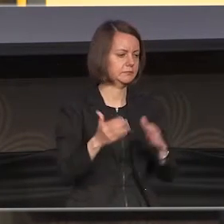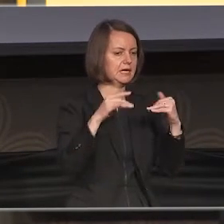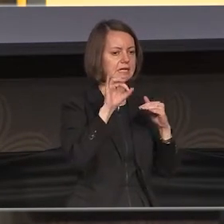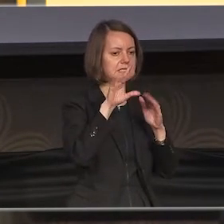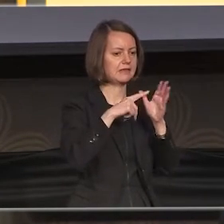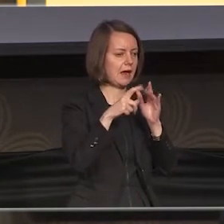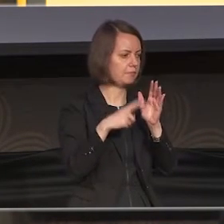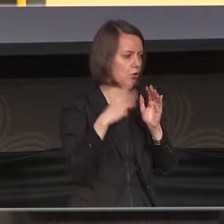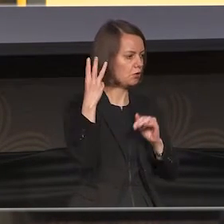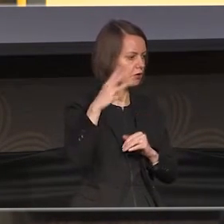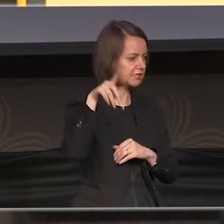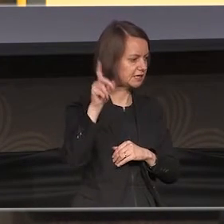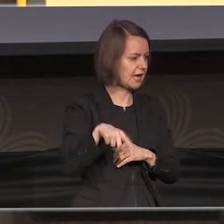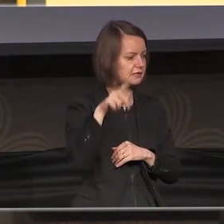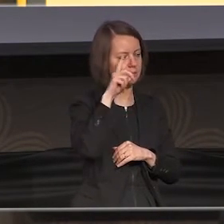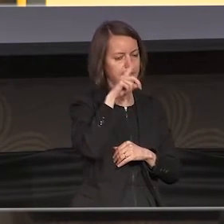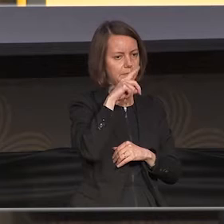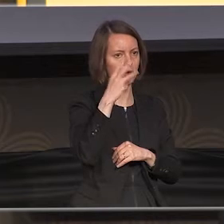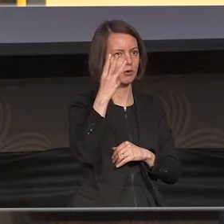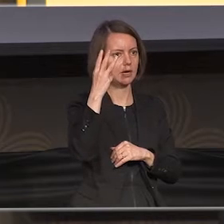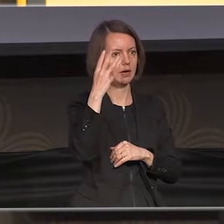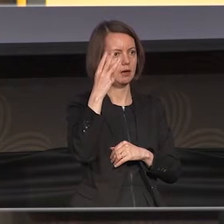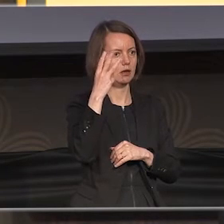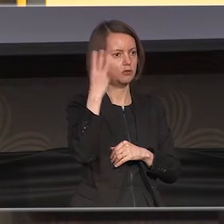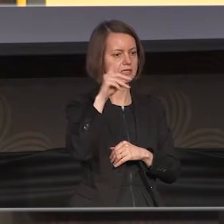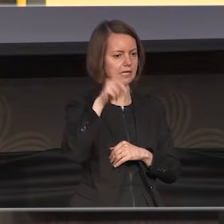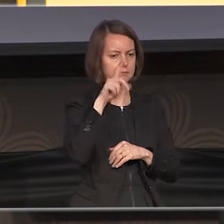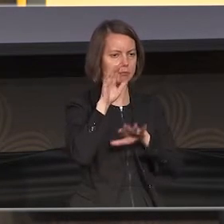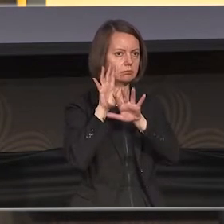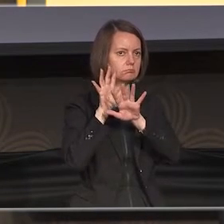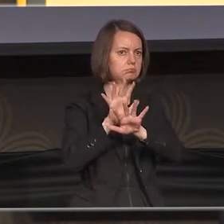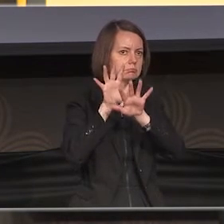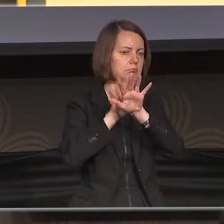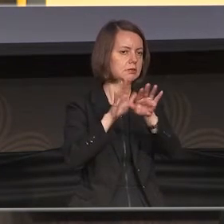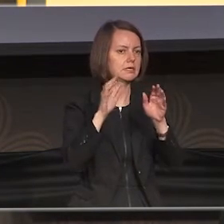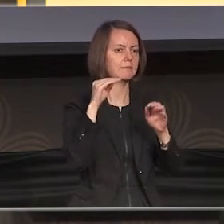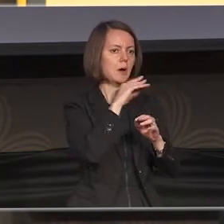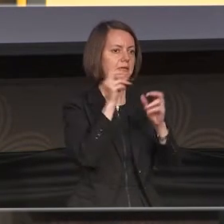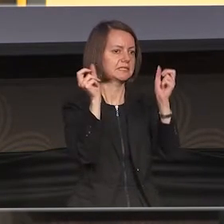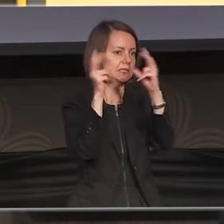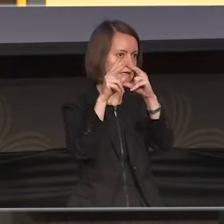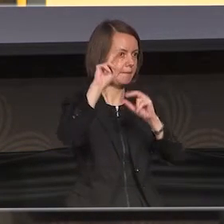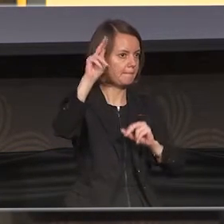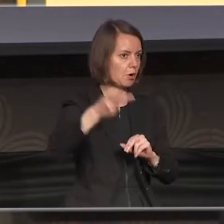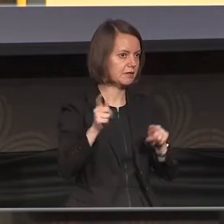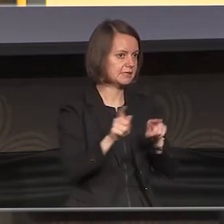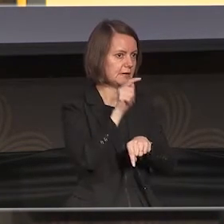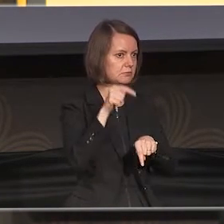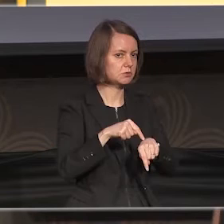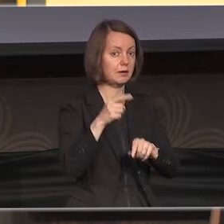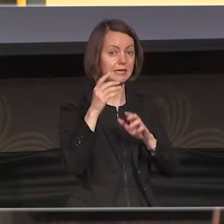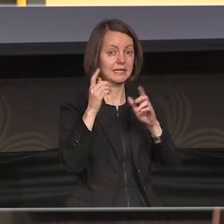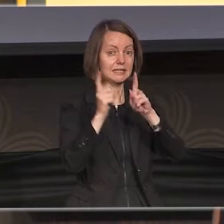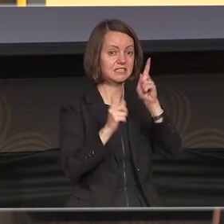estimated 13,000 people and 3,500 people marched in Melbourne and Sydney consecutively, bringing both cities to a